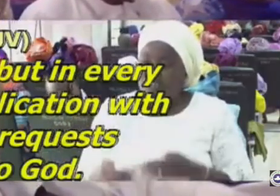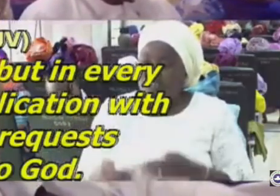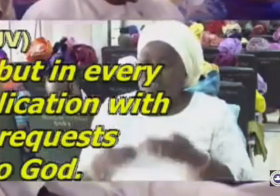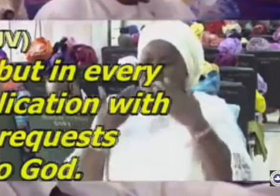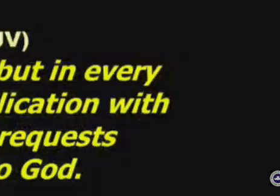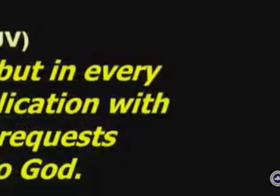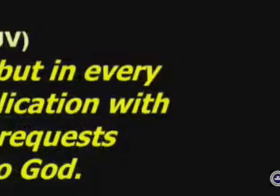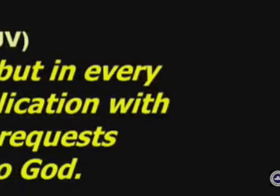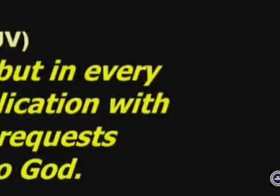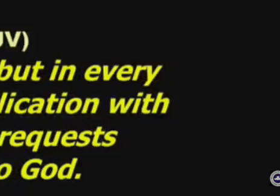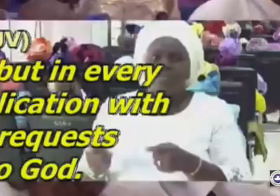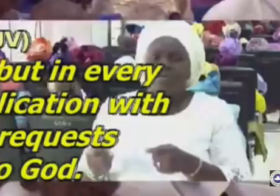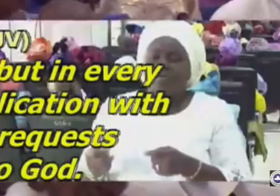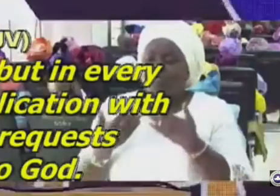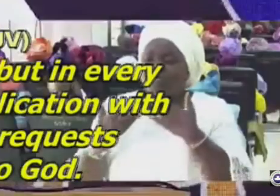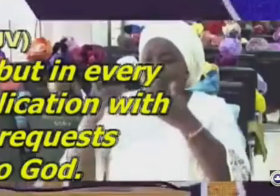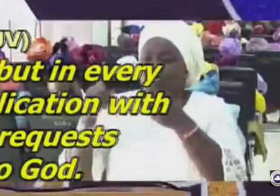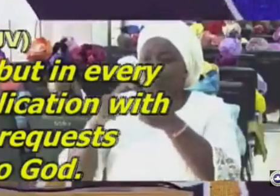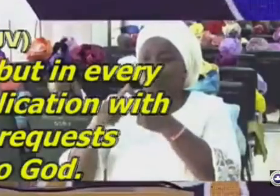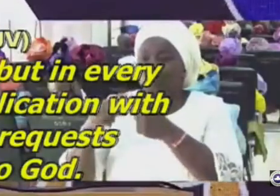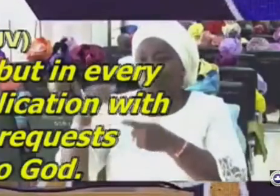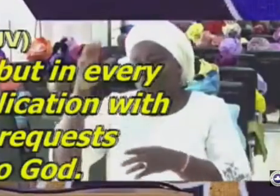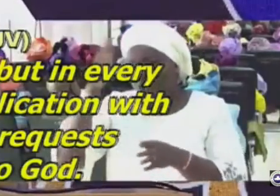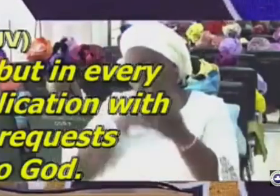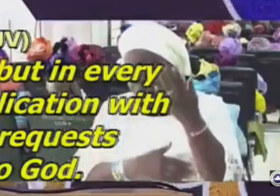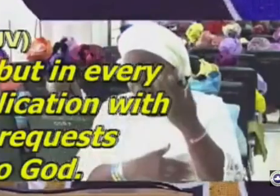reasons, of course, is that you are still breathing.